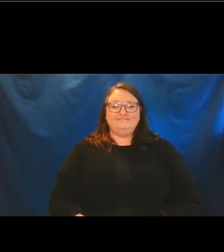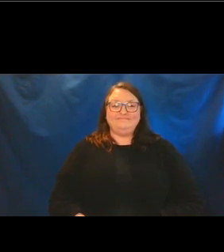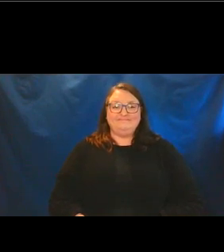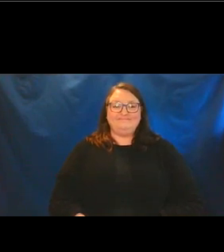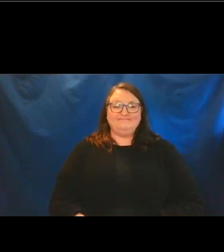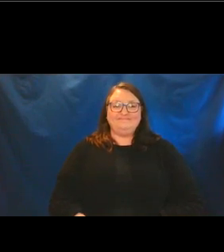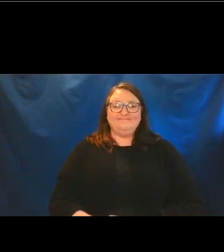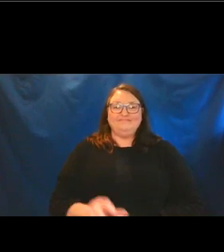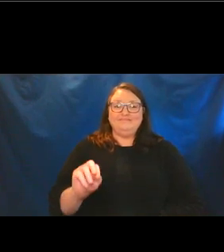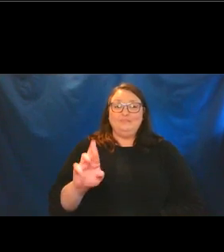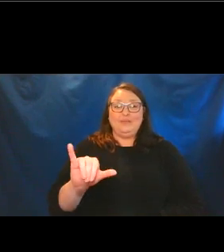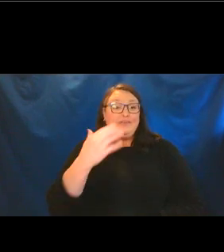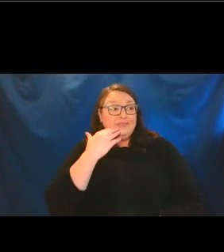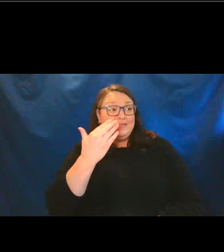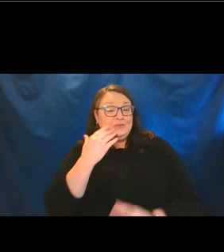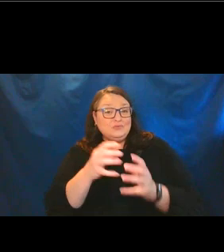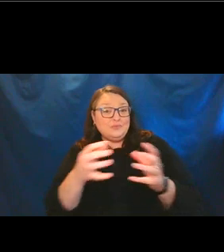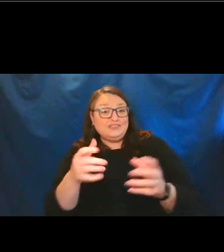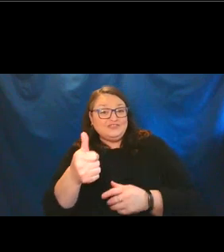Thank you so much.